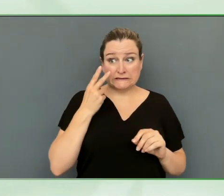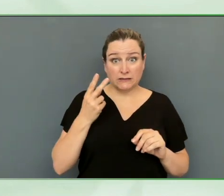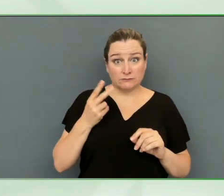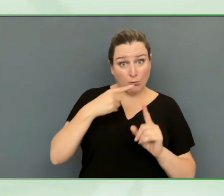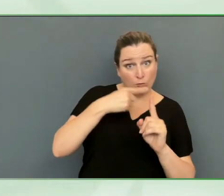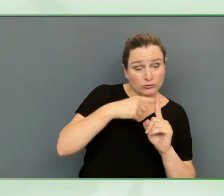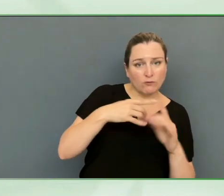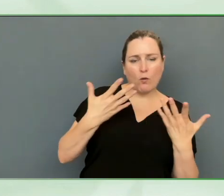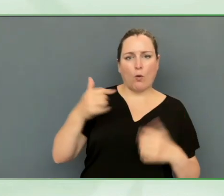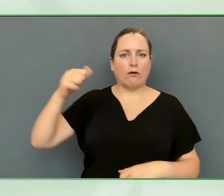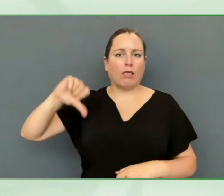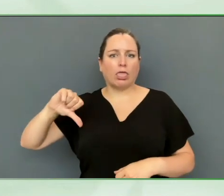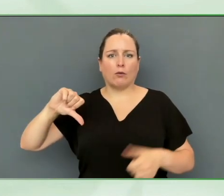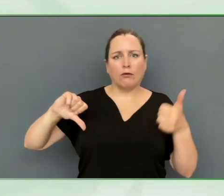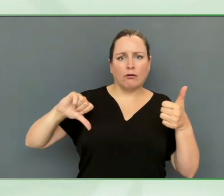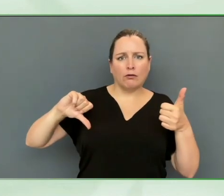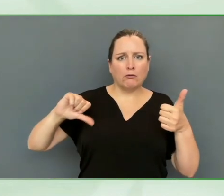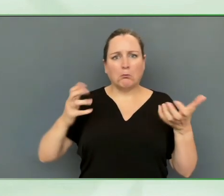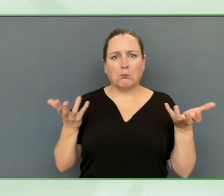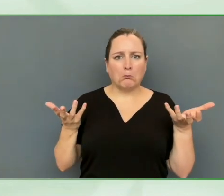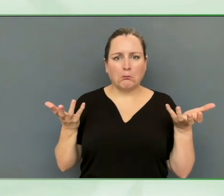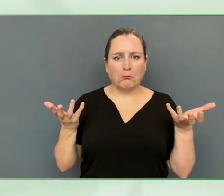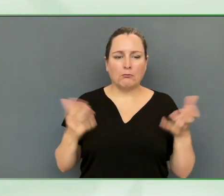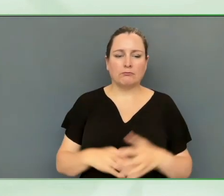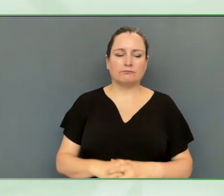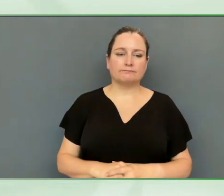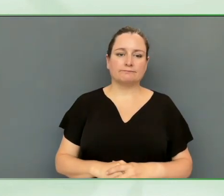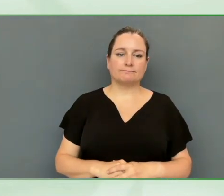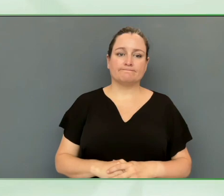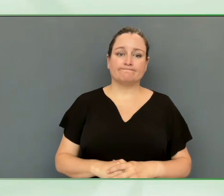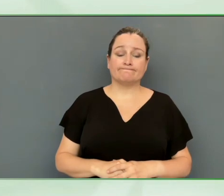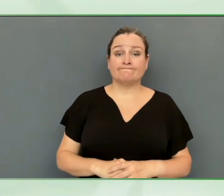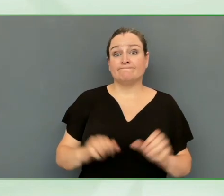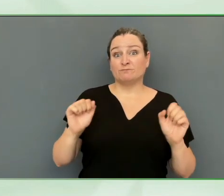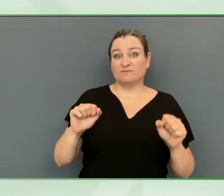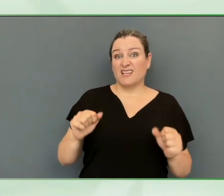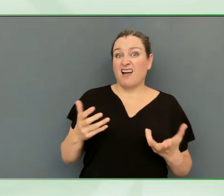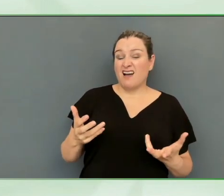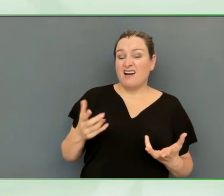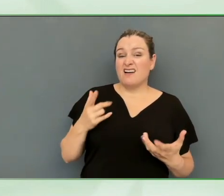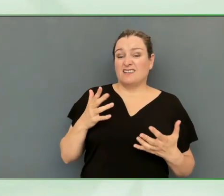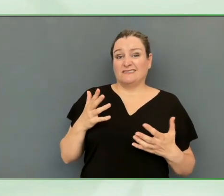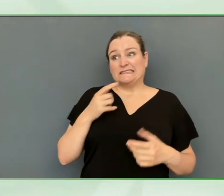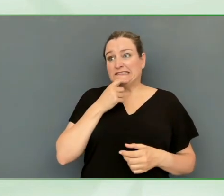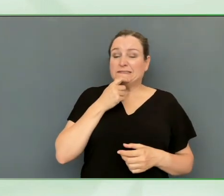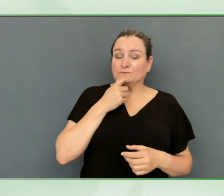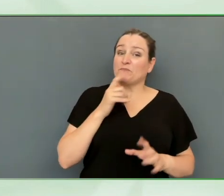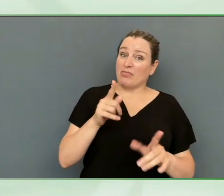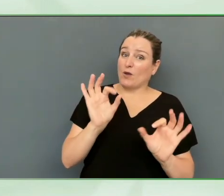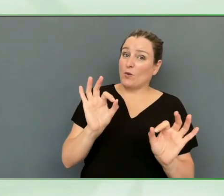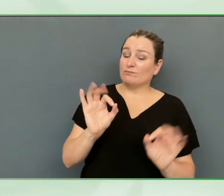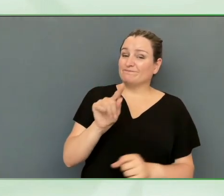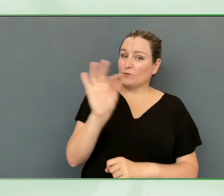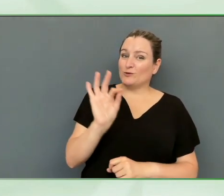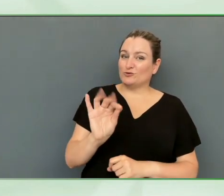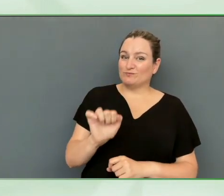So actually you have three questions. The first one, recruiting people. Actually, I think we're trying really well to